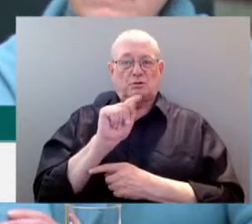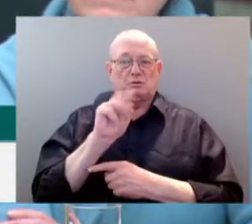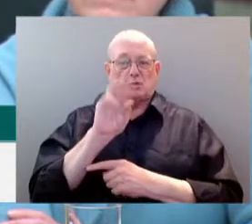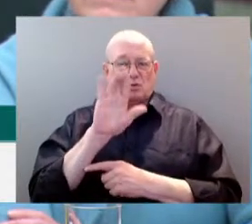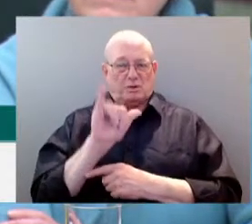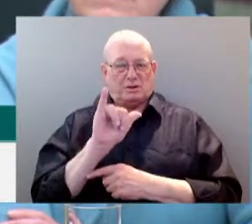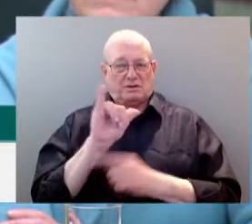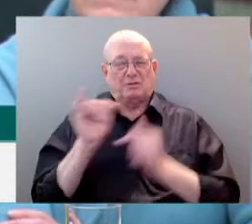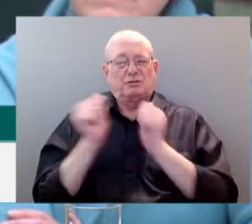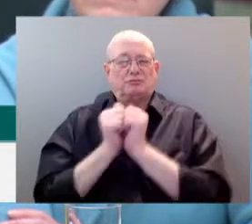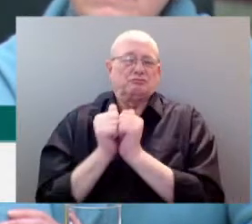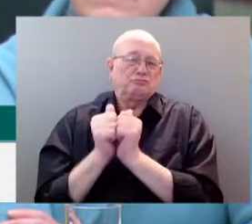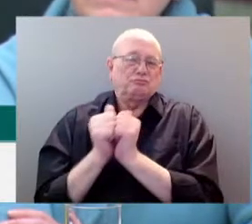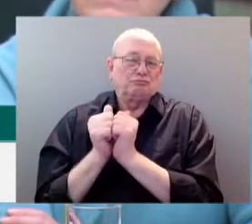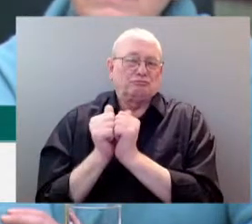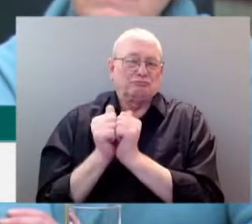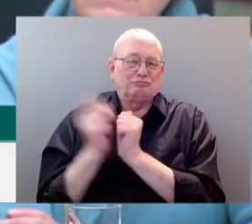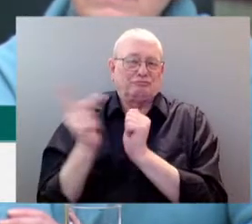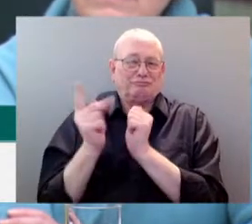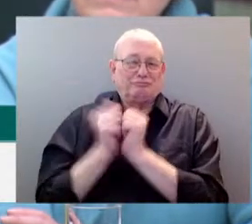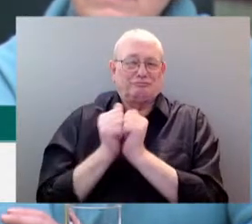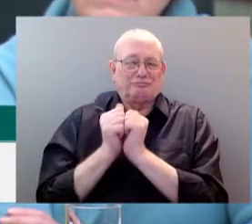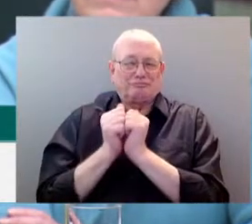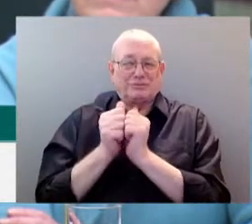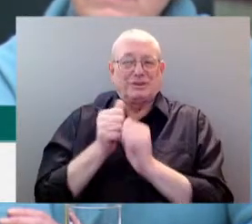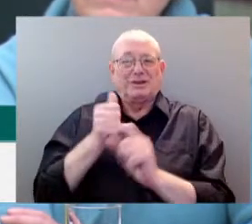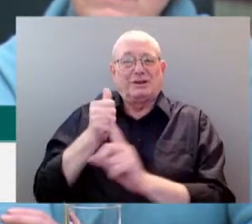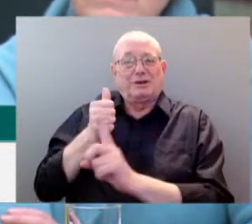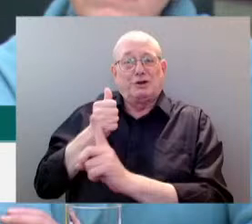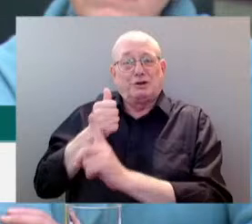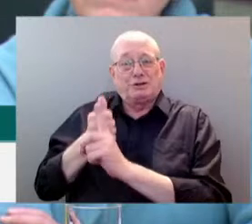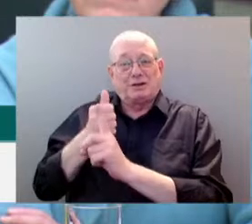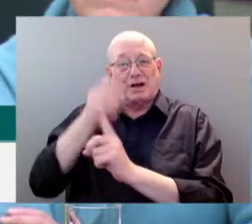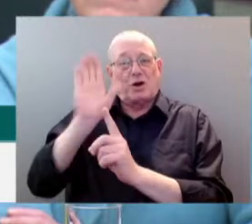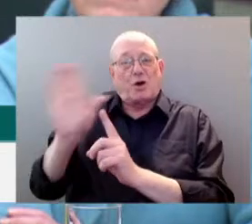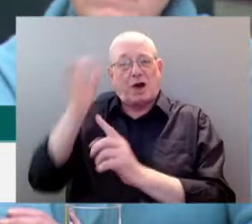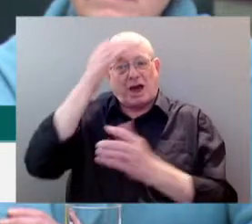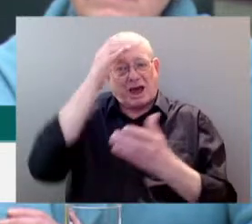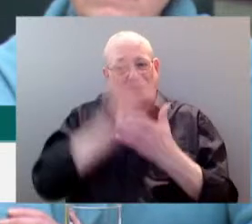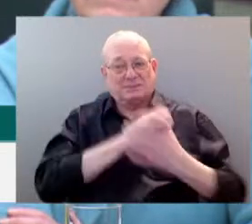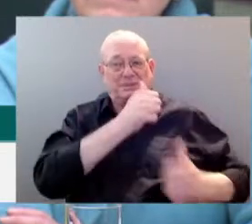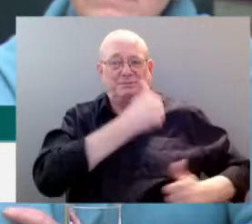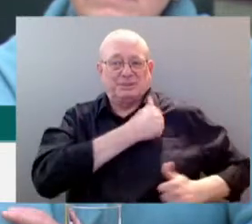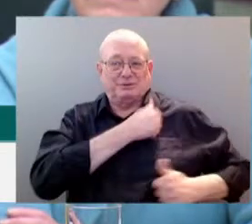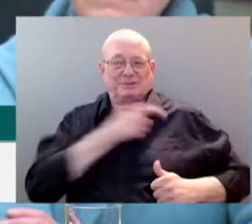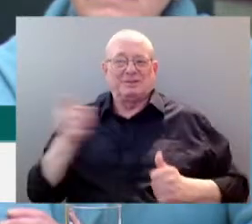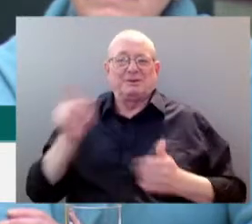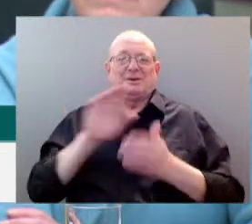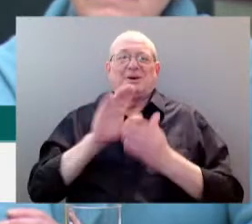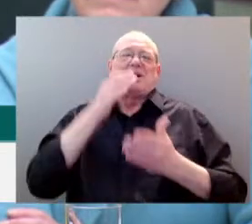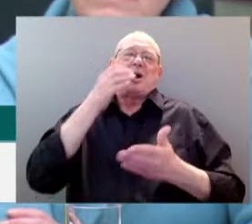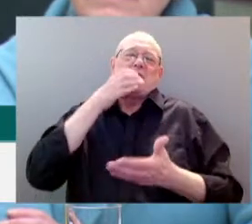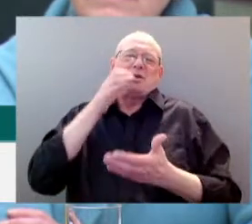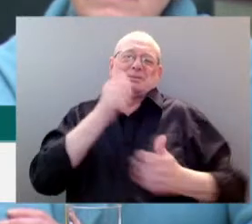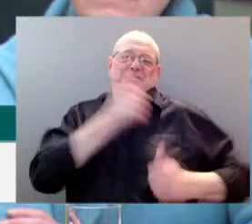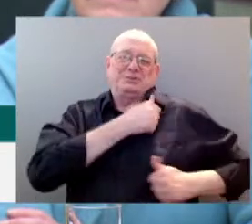military wife since retirement she enjoyed gardening crafting alongside her work with the Royal Canadian Legion and of course the lady's